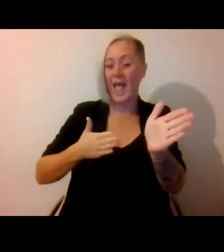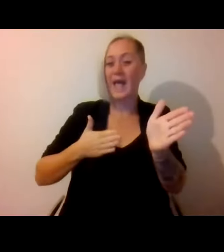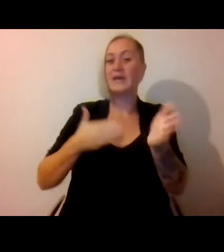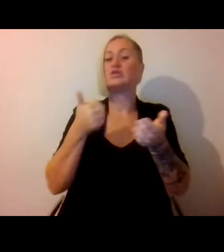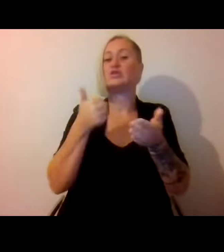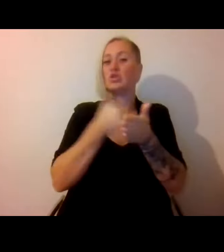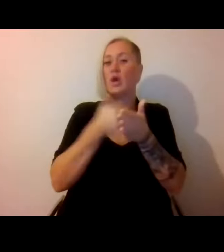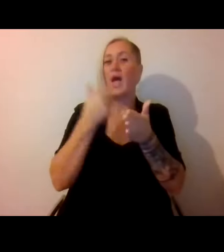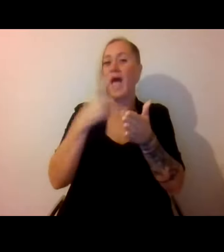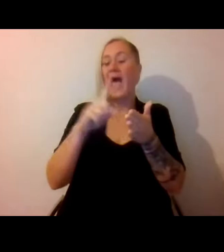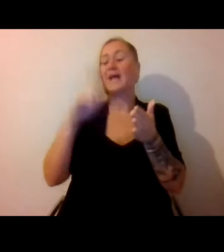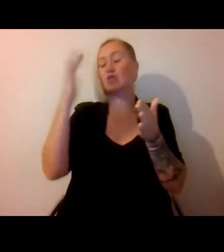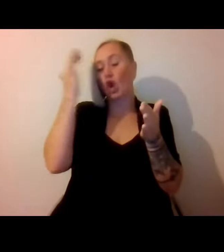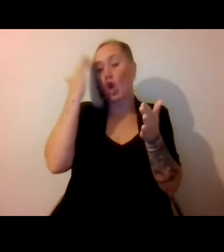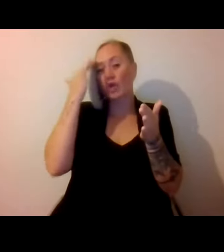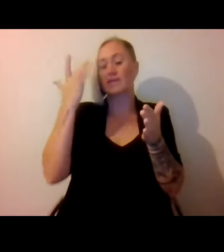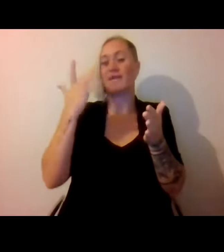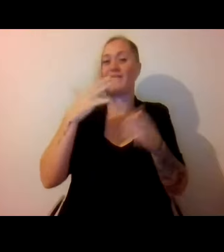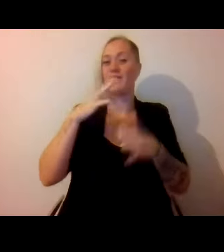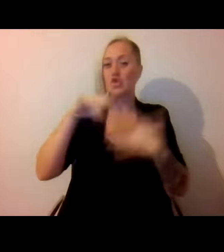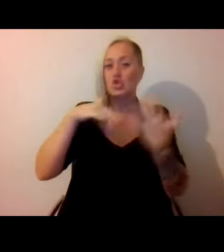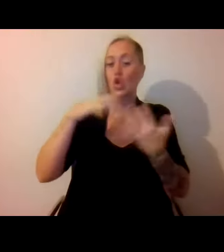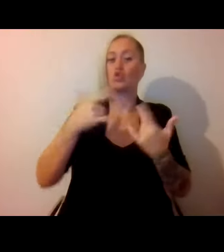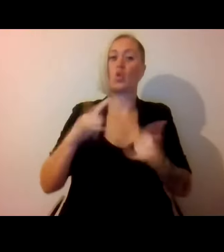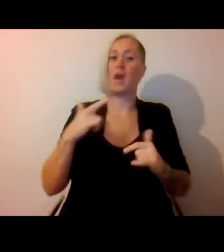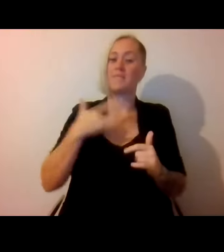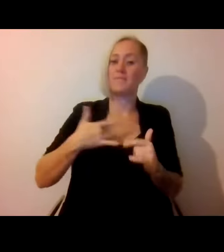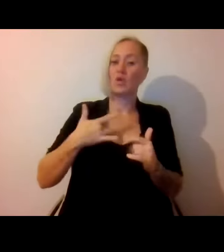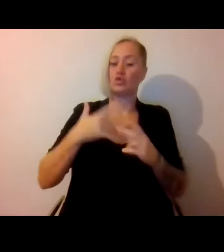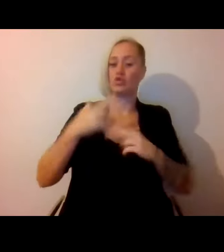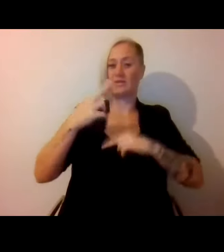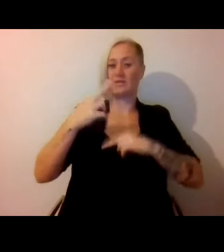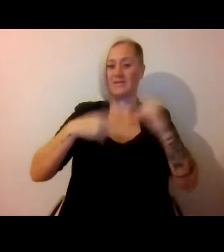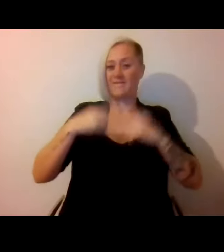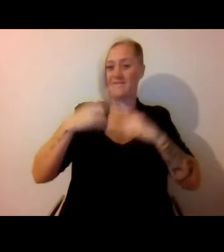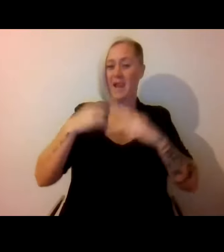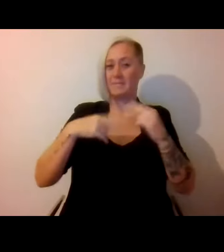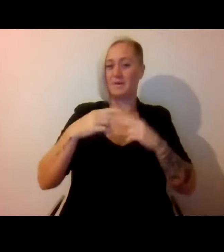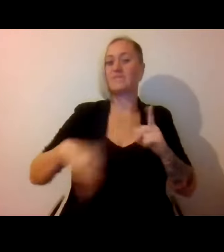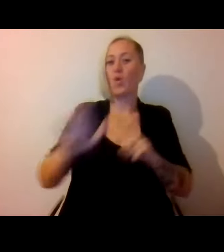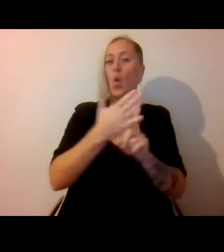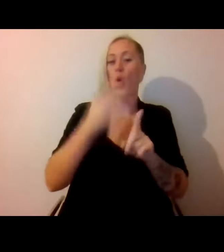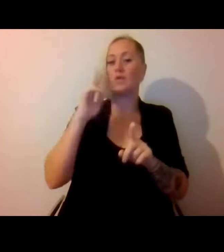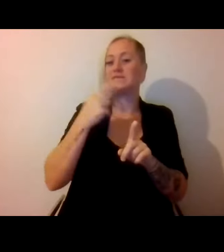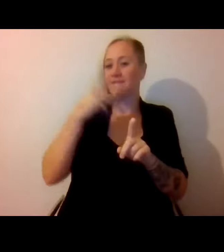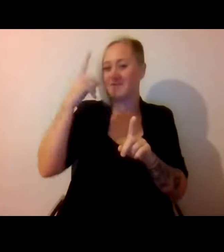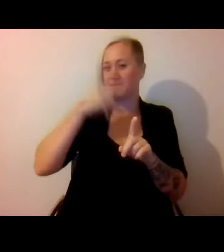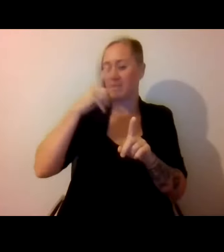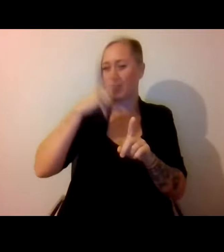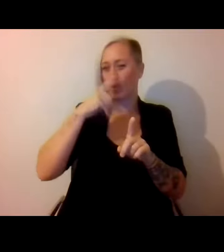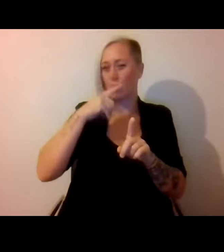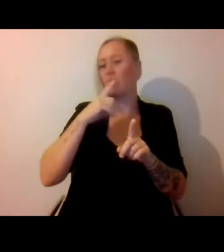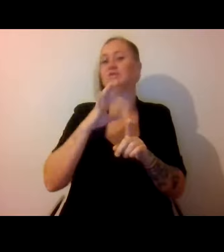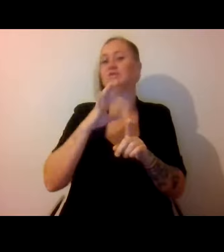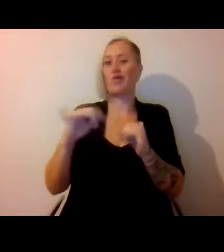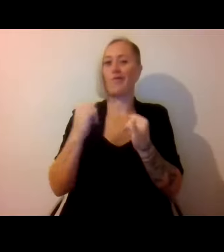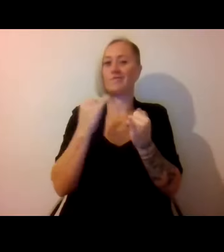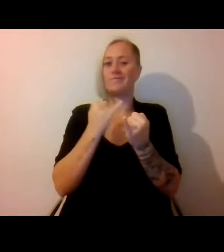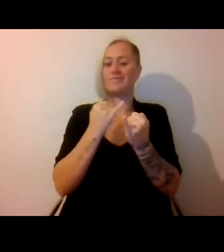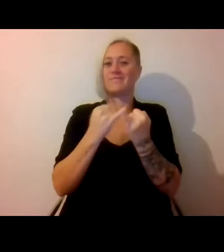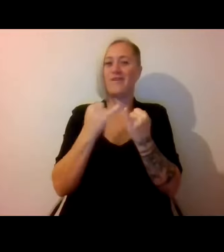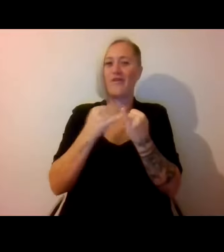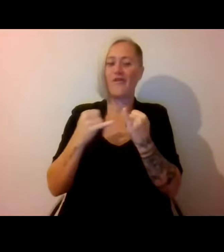cognitive, social and emotional development across deaf people is very inconsistent. And